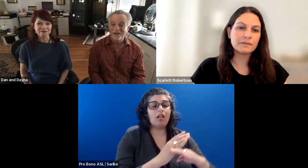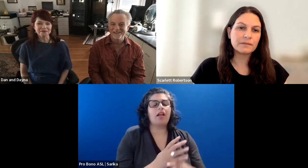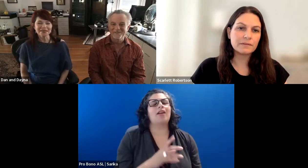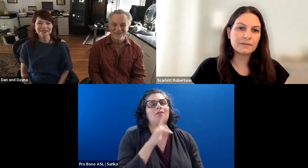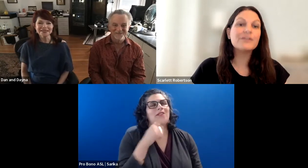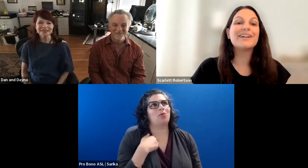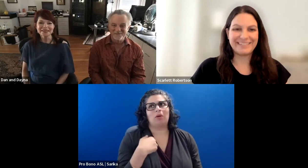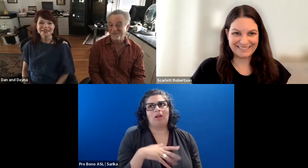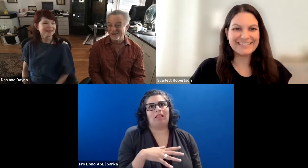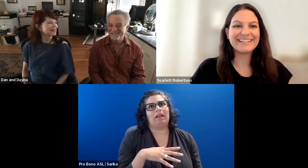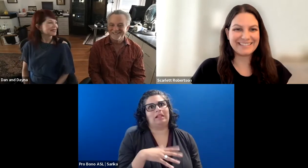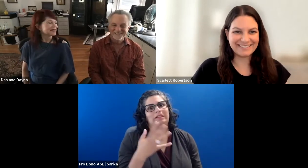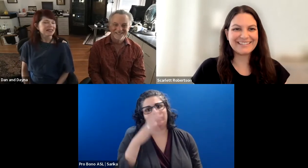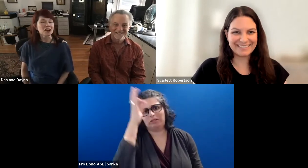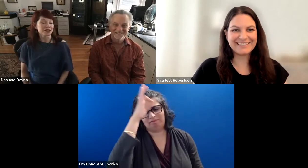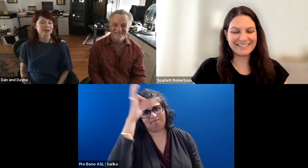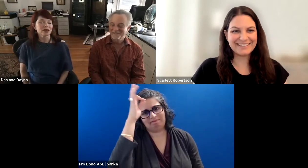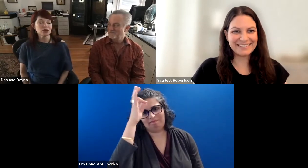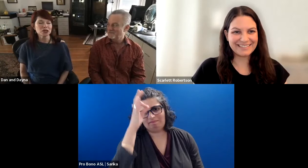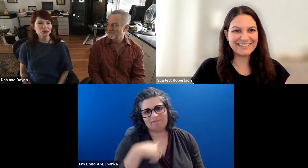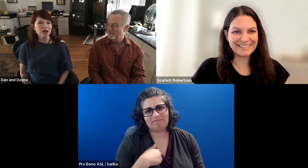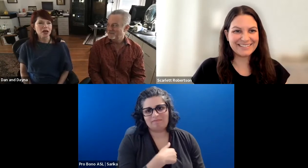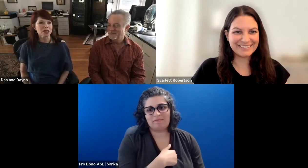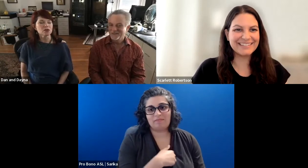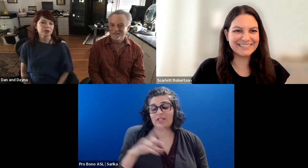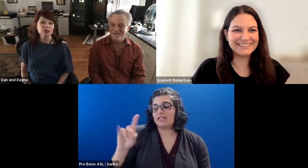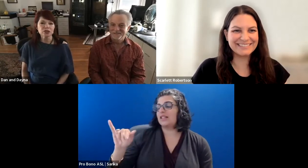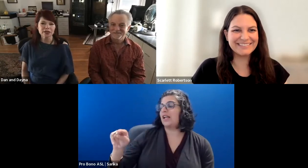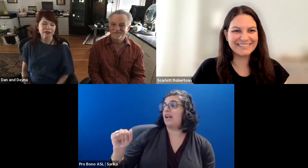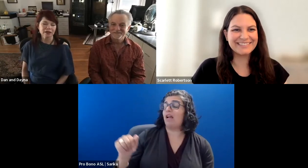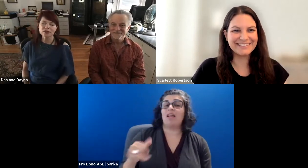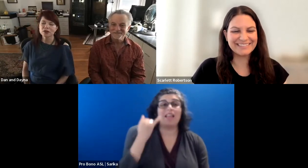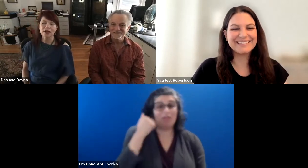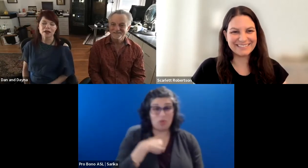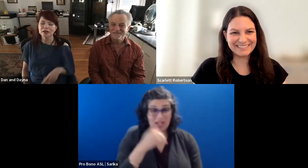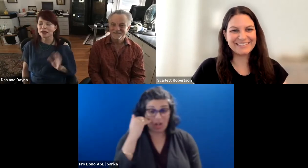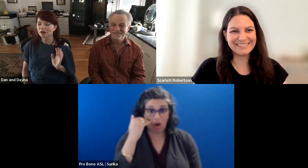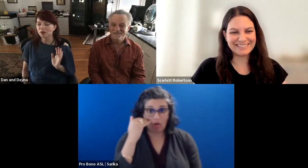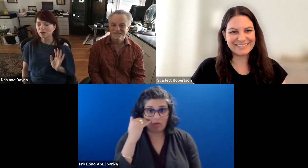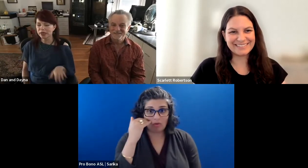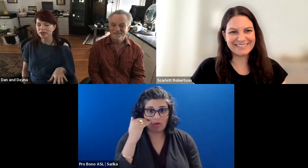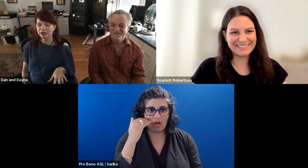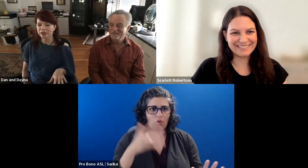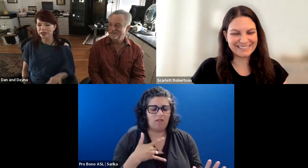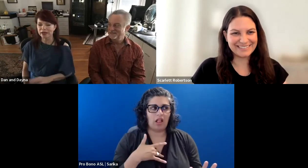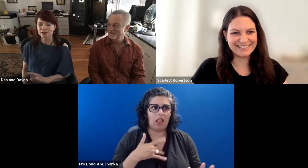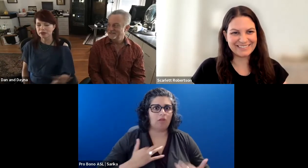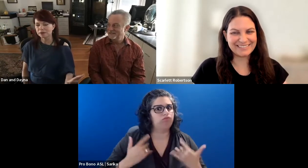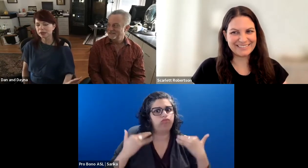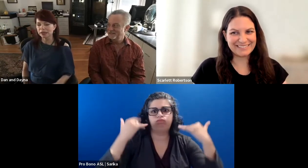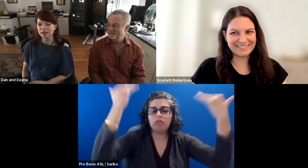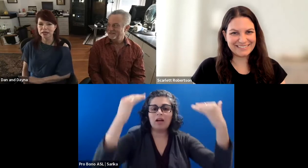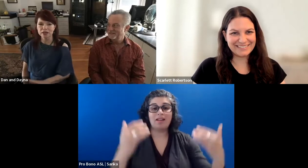long way for this movie for us. Yeah, honestly, had we known, it would have been too daunting. I'm so glad that we went into this